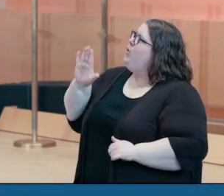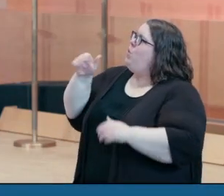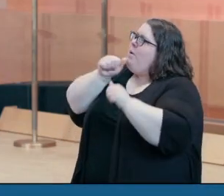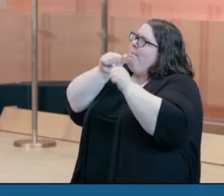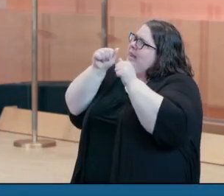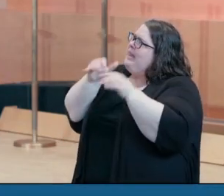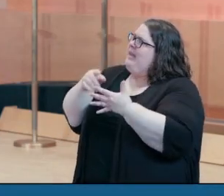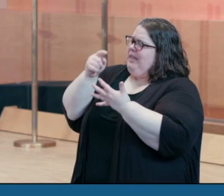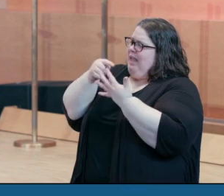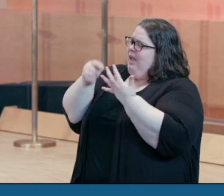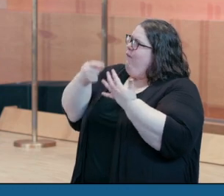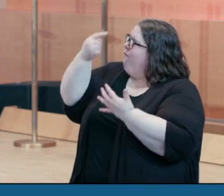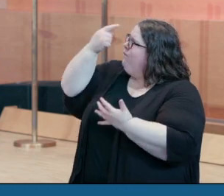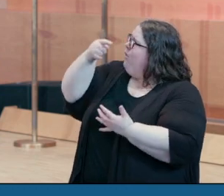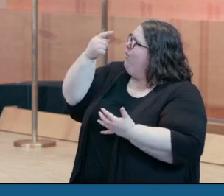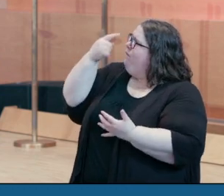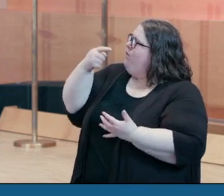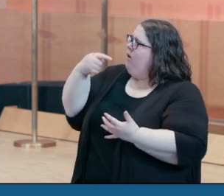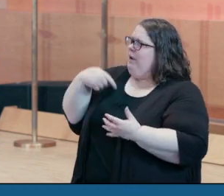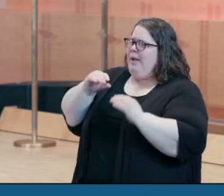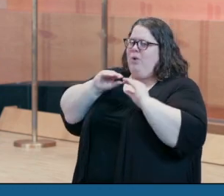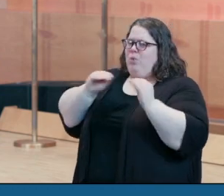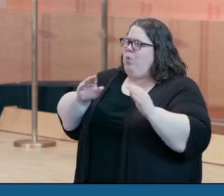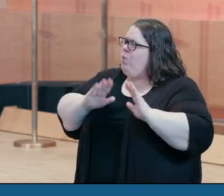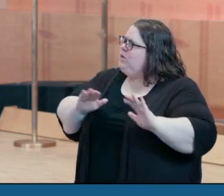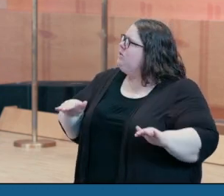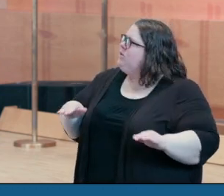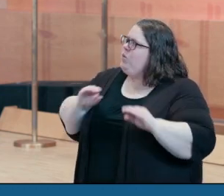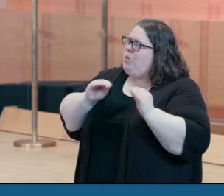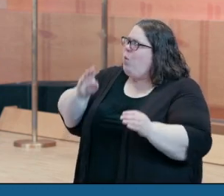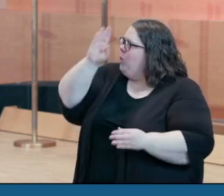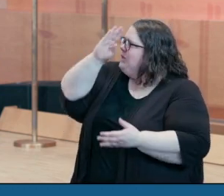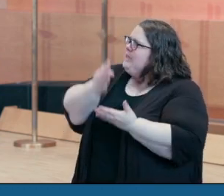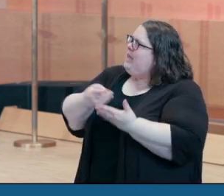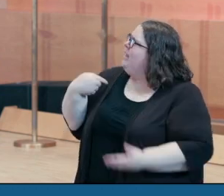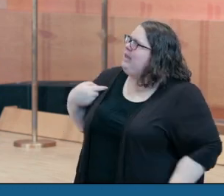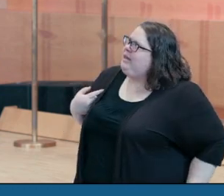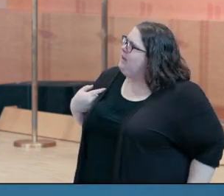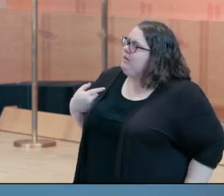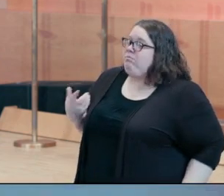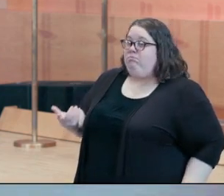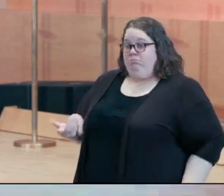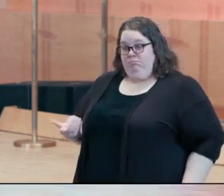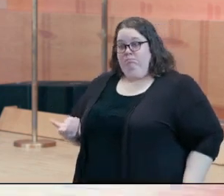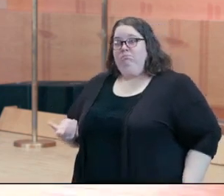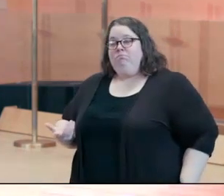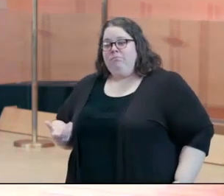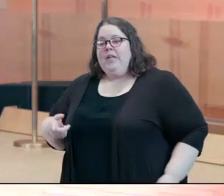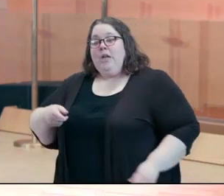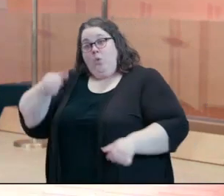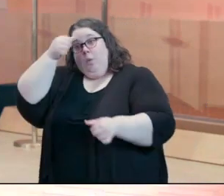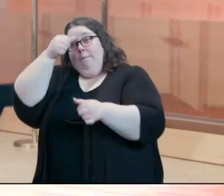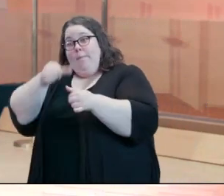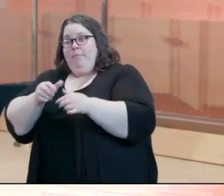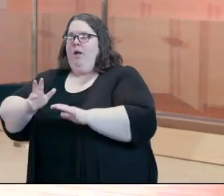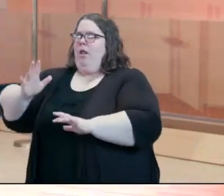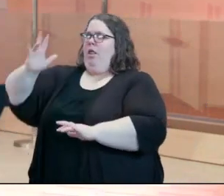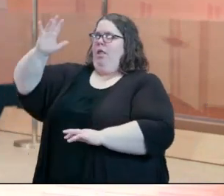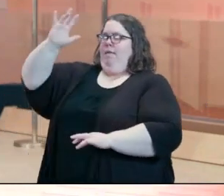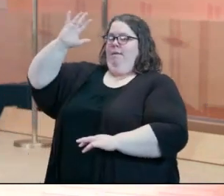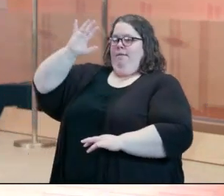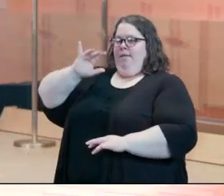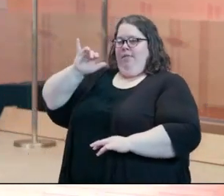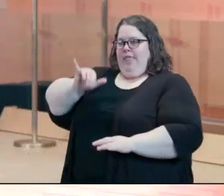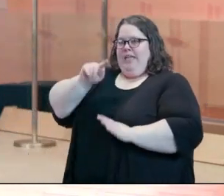blessings when I don't even have a son?" Now, you got to realize in those days, children,